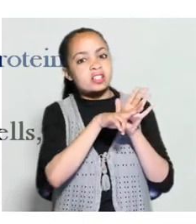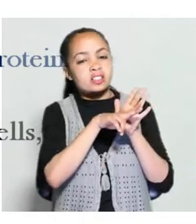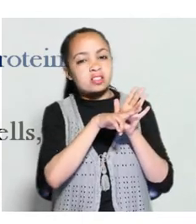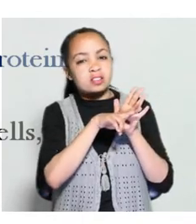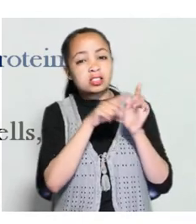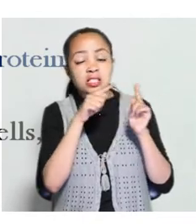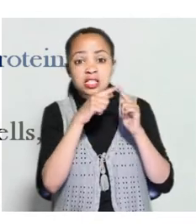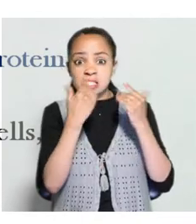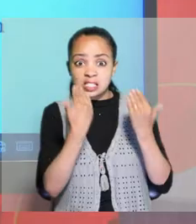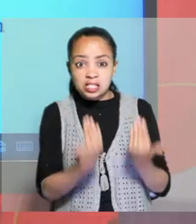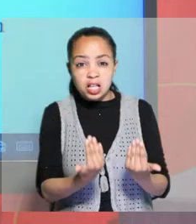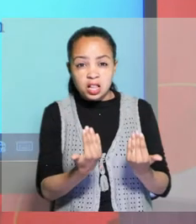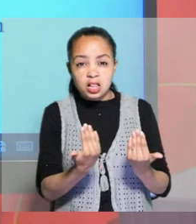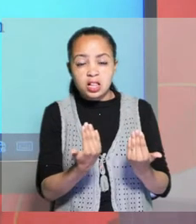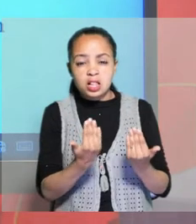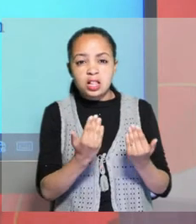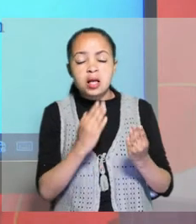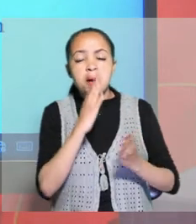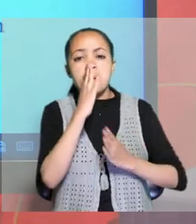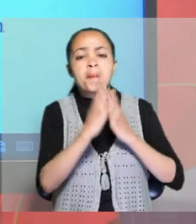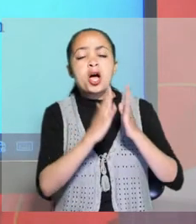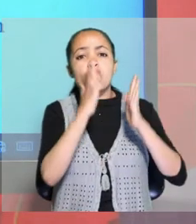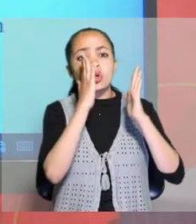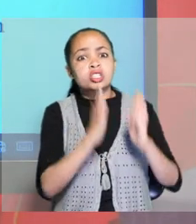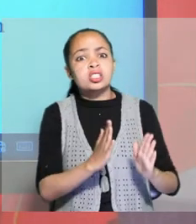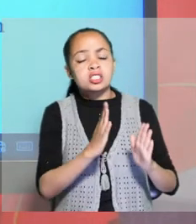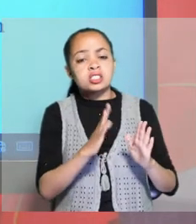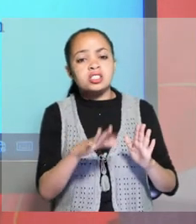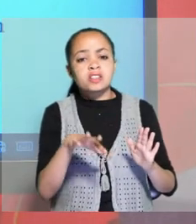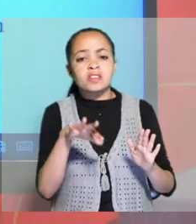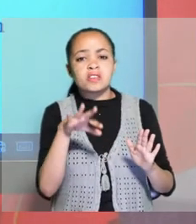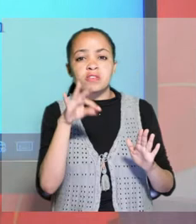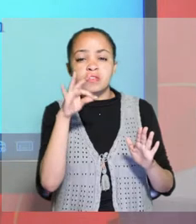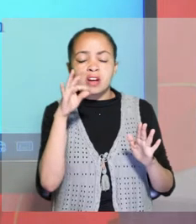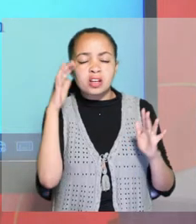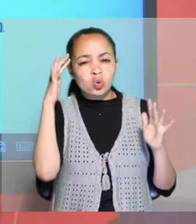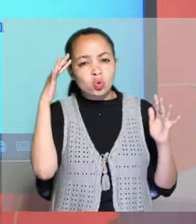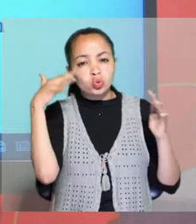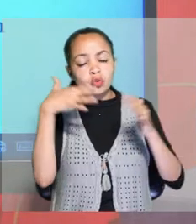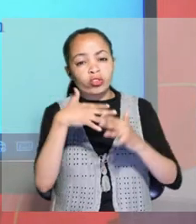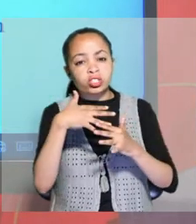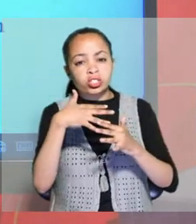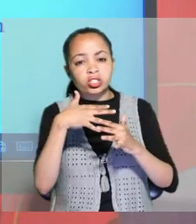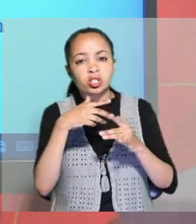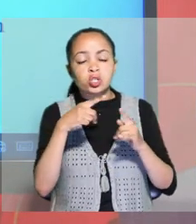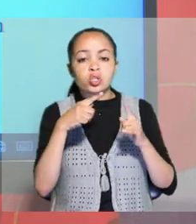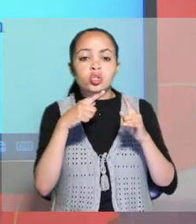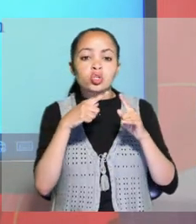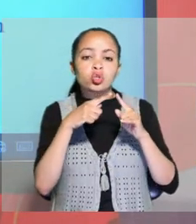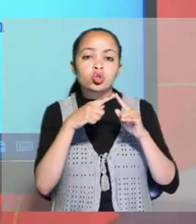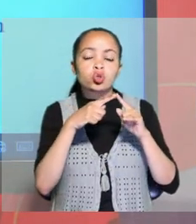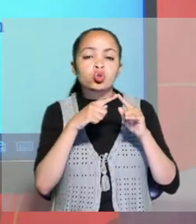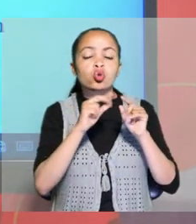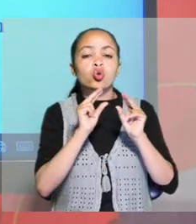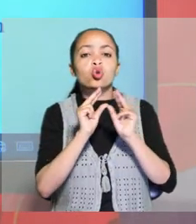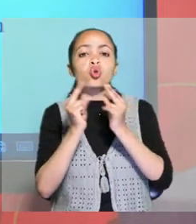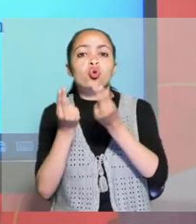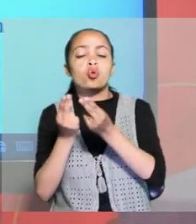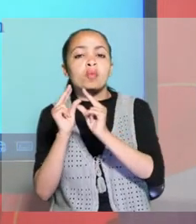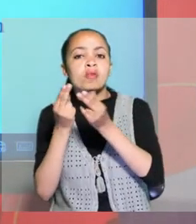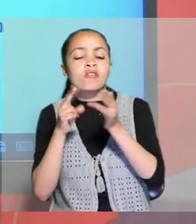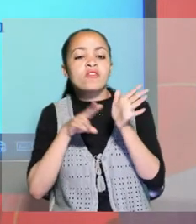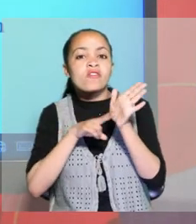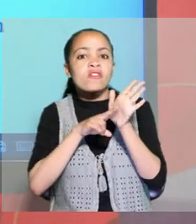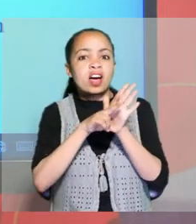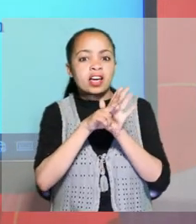Still, biologists are found under controversy. Two group virus,